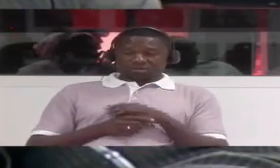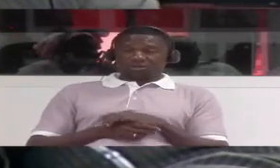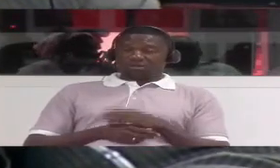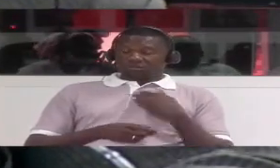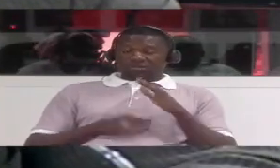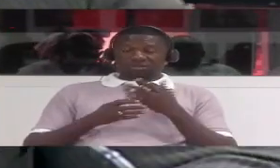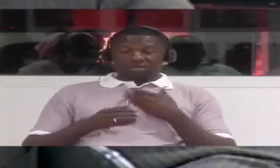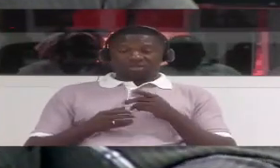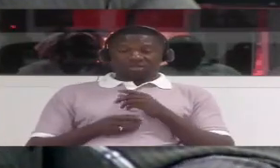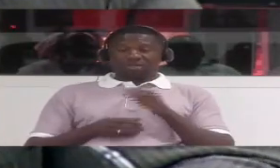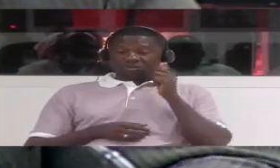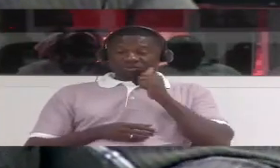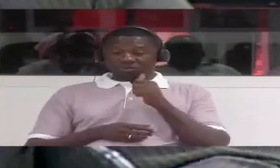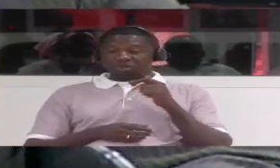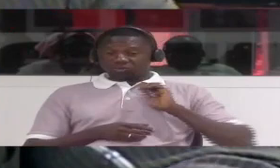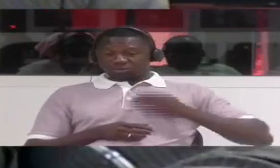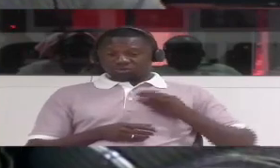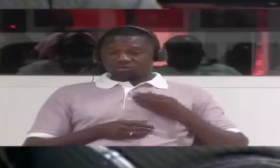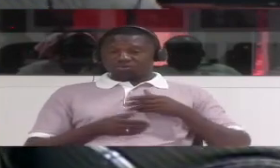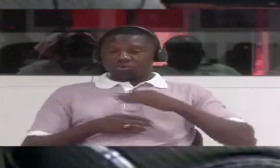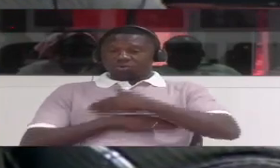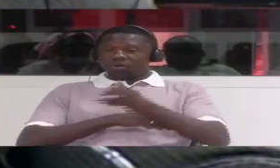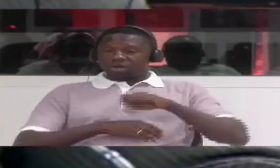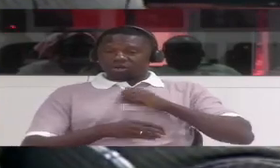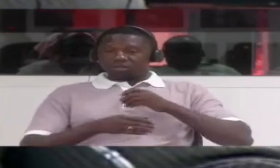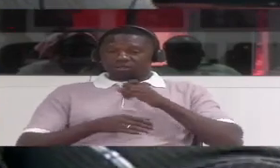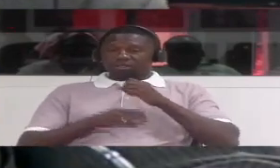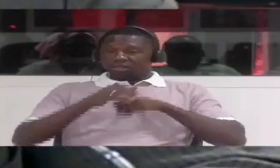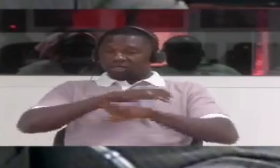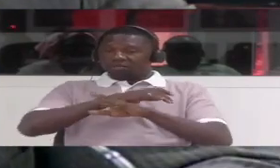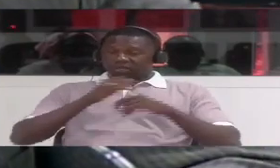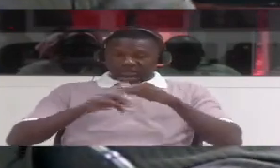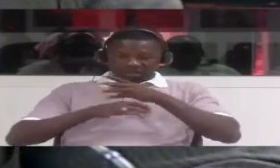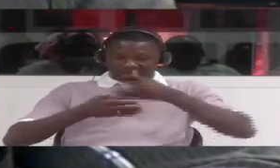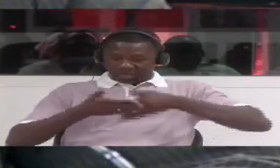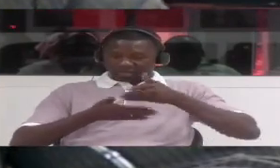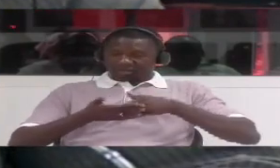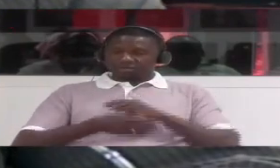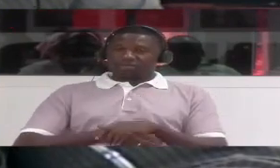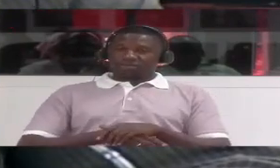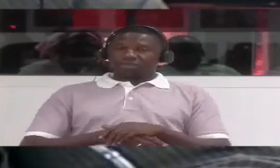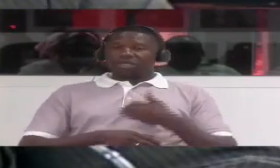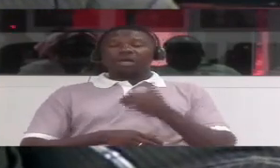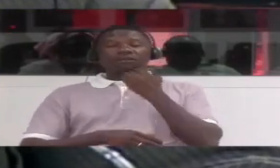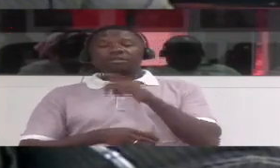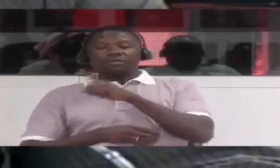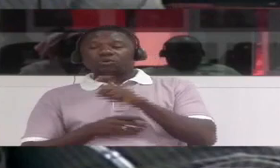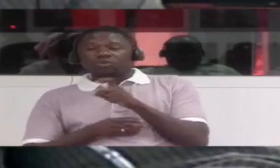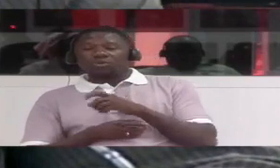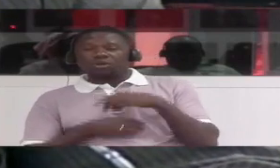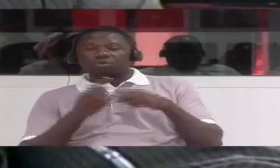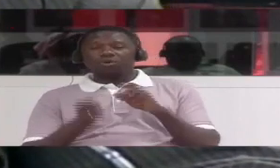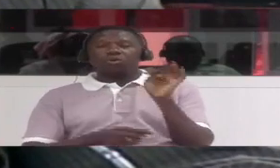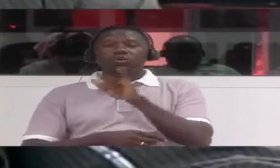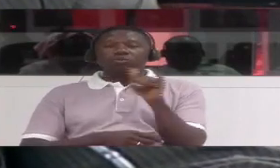the state time. They had a form also. They wanted people to say which political parties they voted for. They wanted